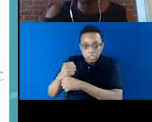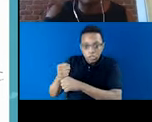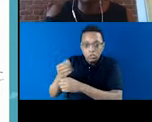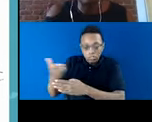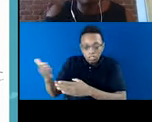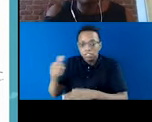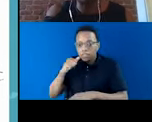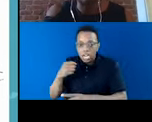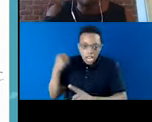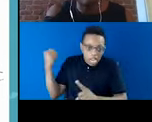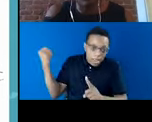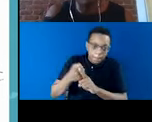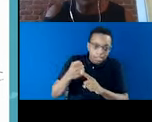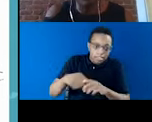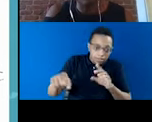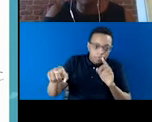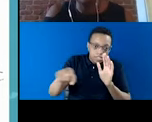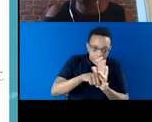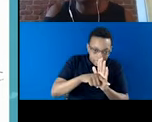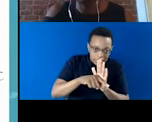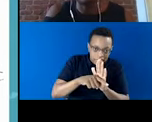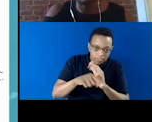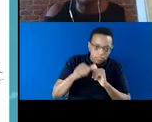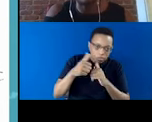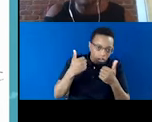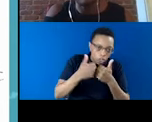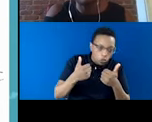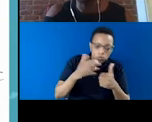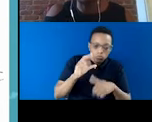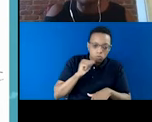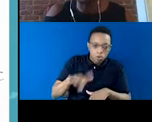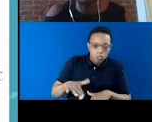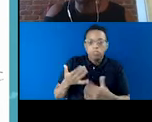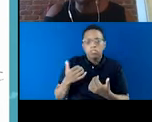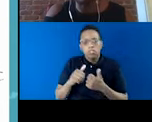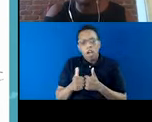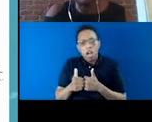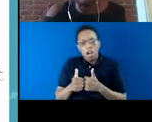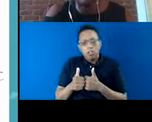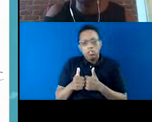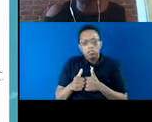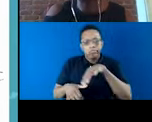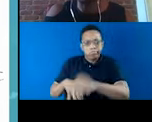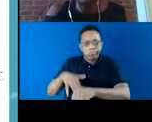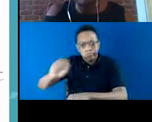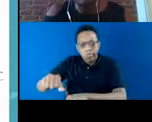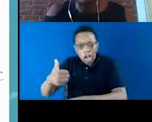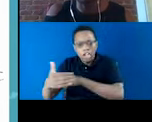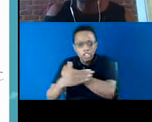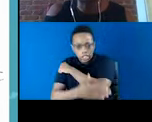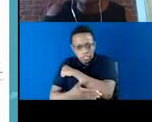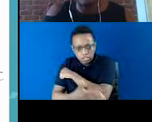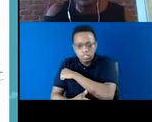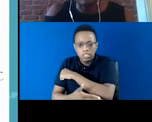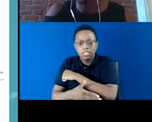them negatively by being close to them. And one of the ways that they did that was by taking over other countries and by shaping